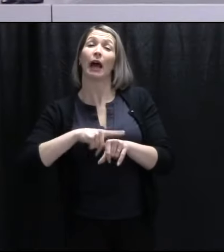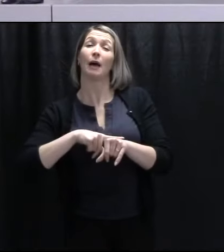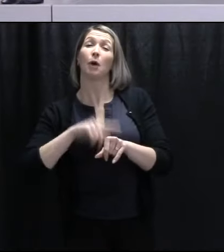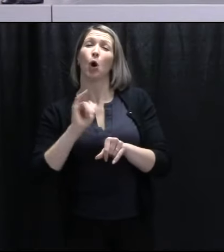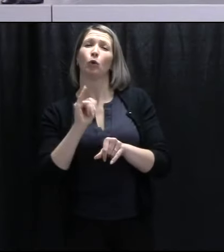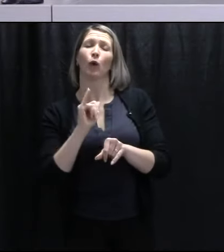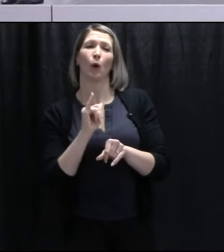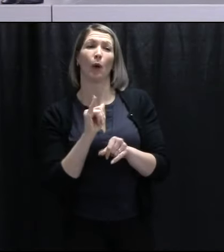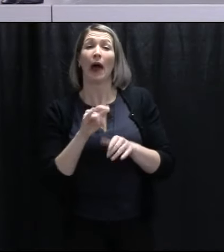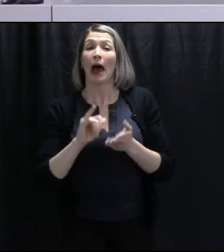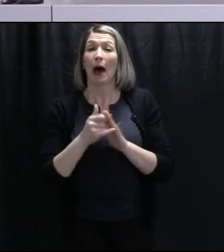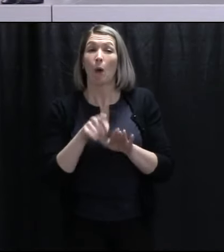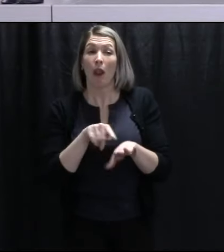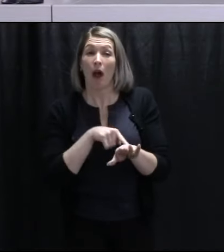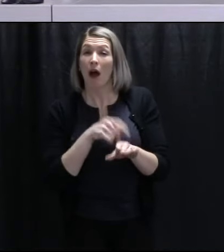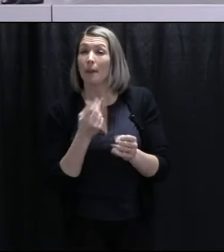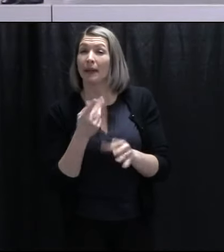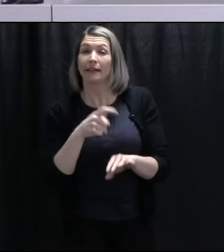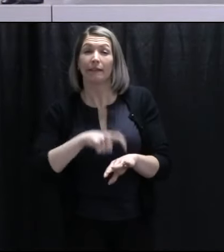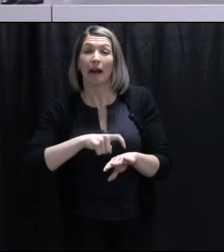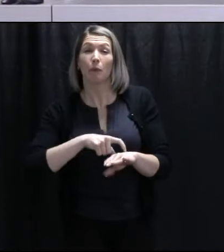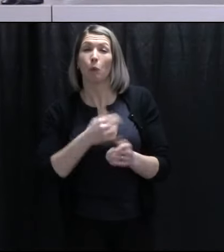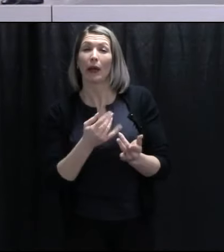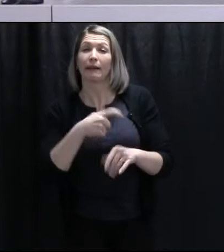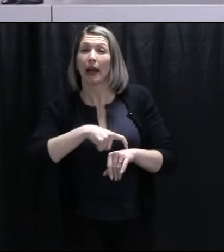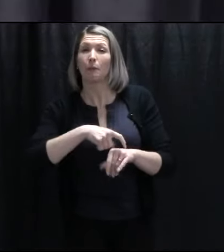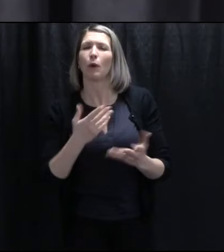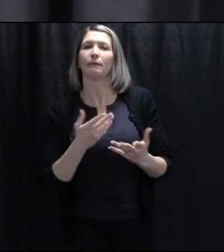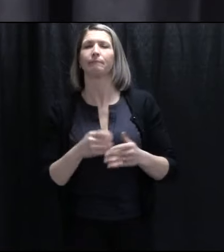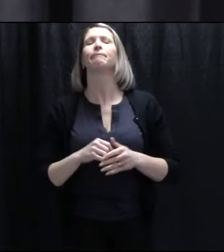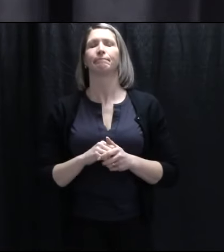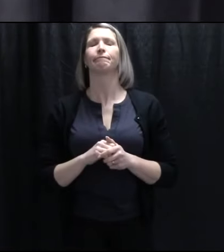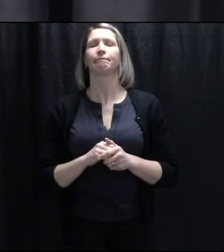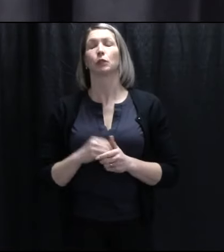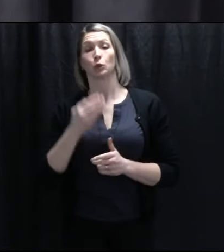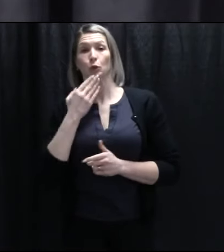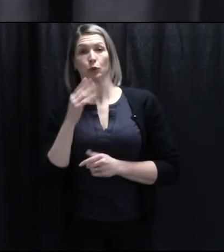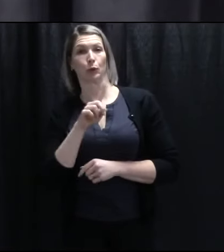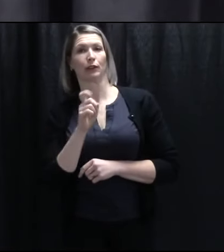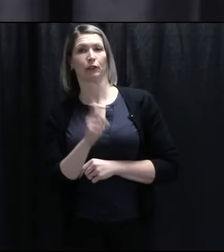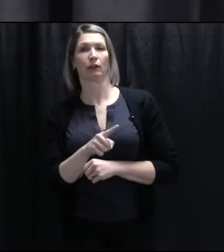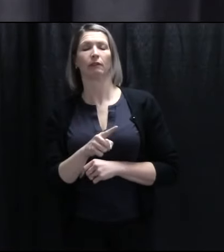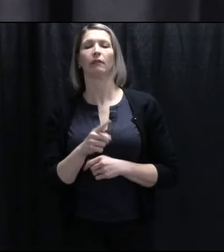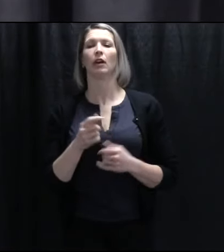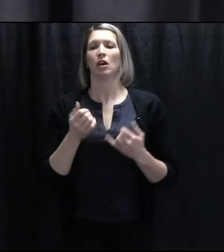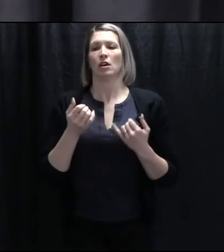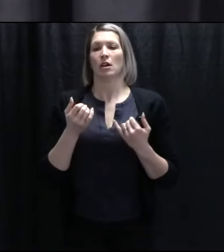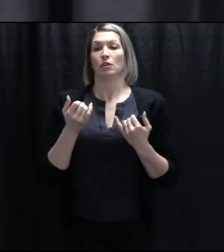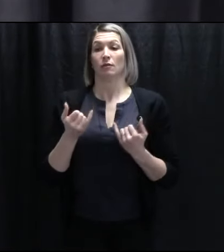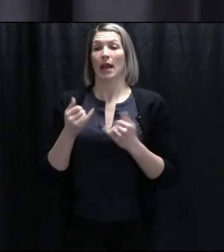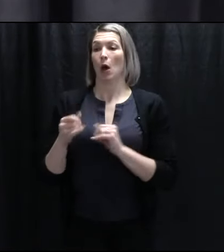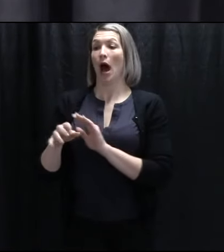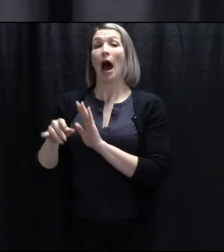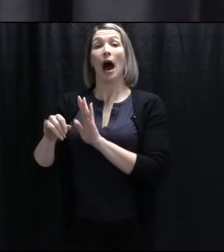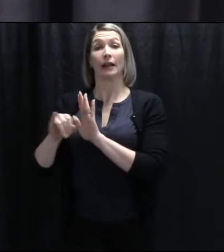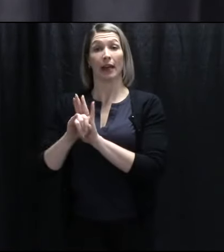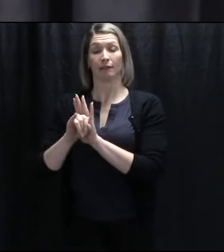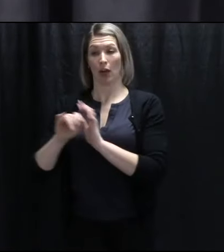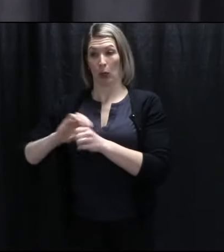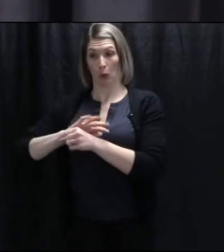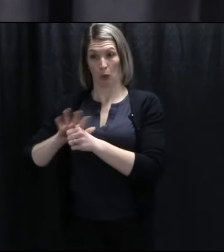good question, thank you. The ability to confirm a test as positive is a quality